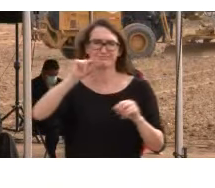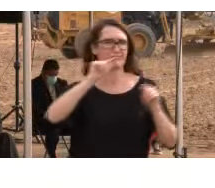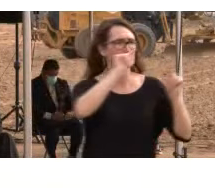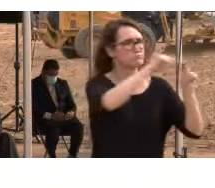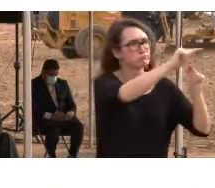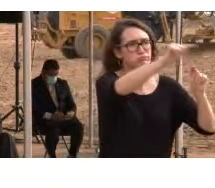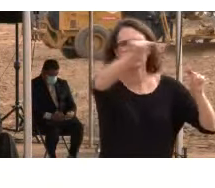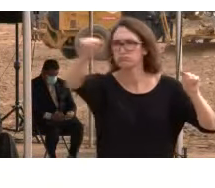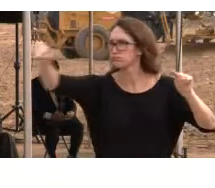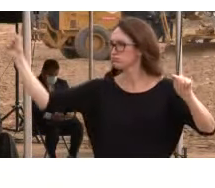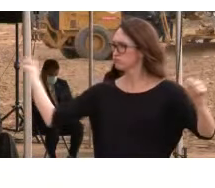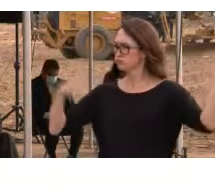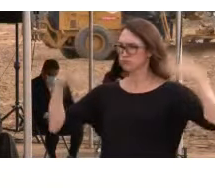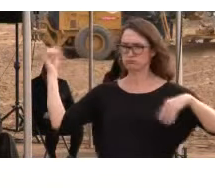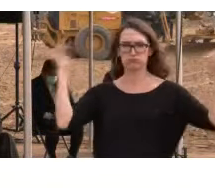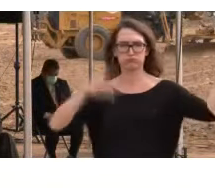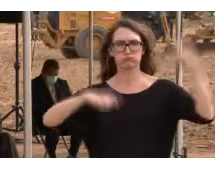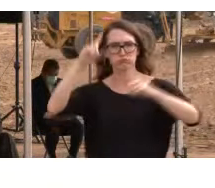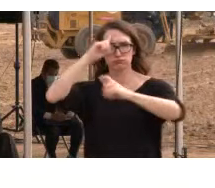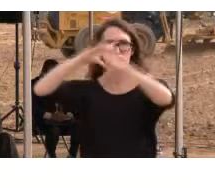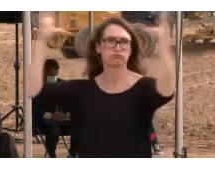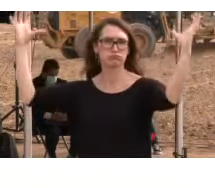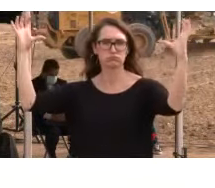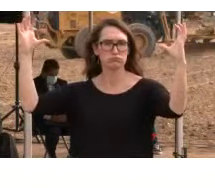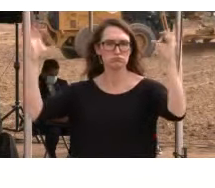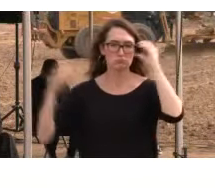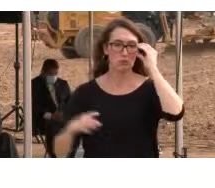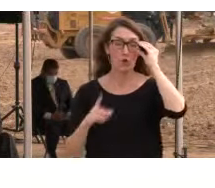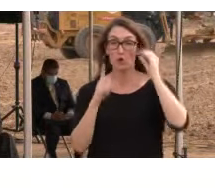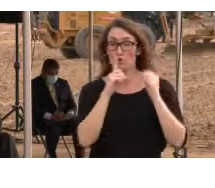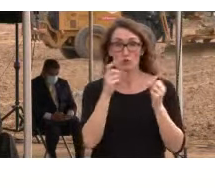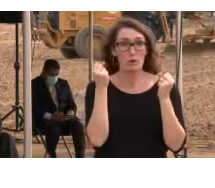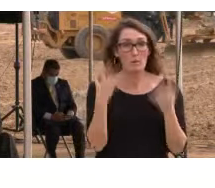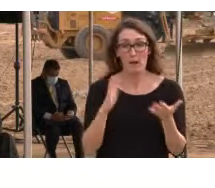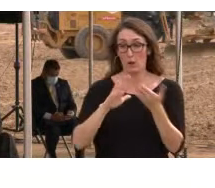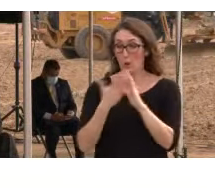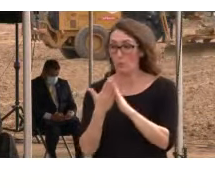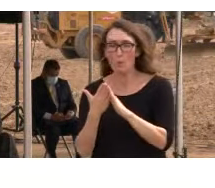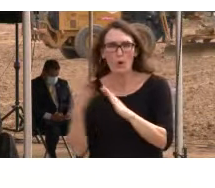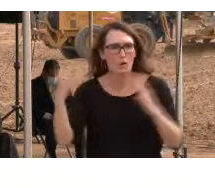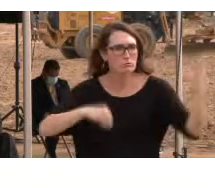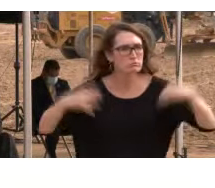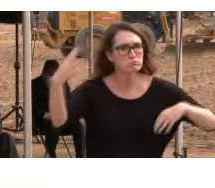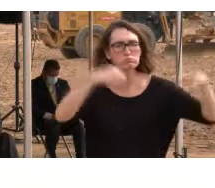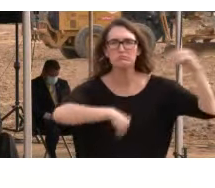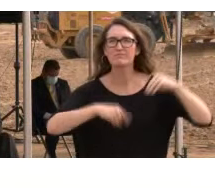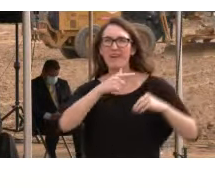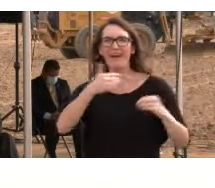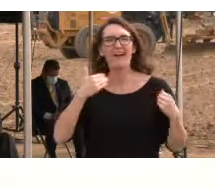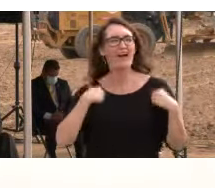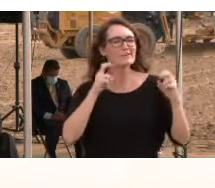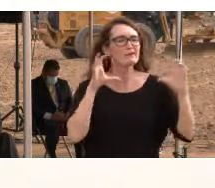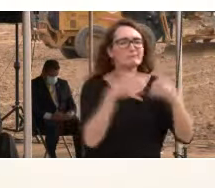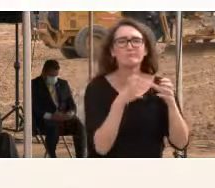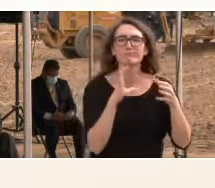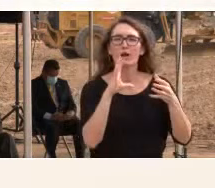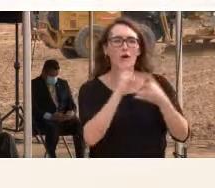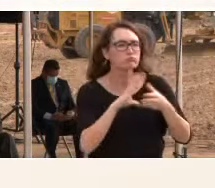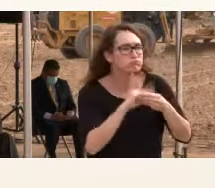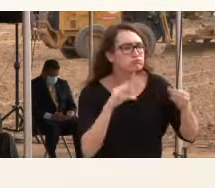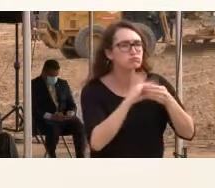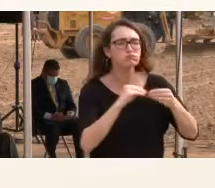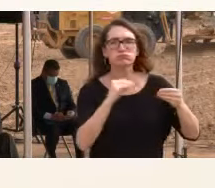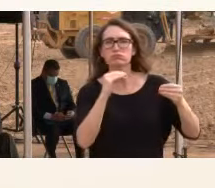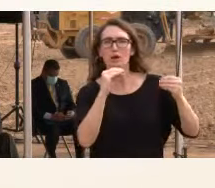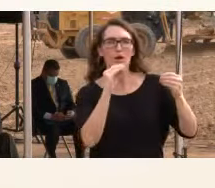and input came from a number of community engagement charrettes. It